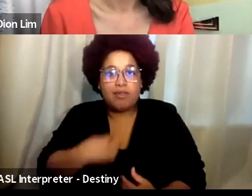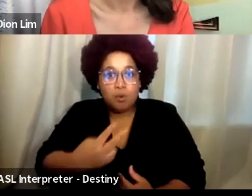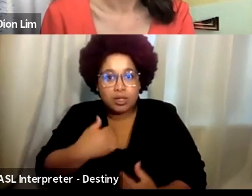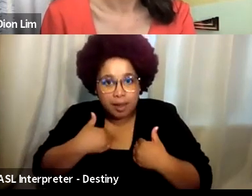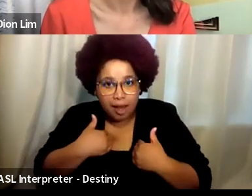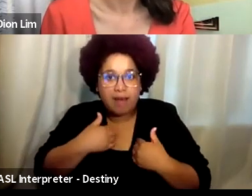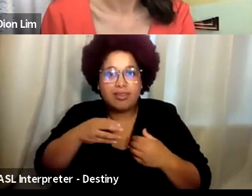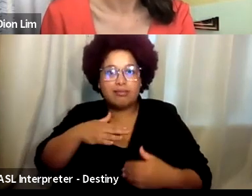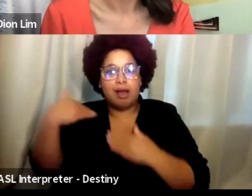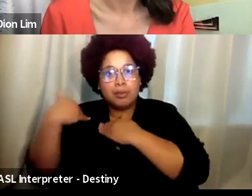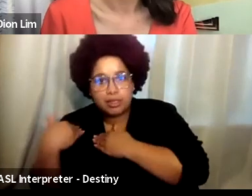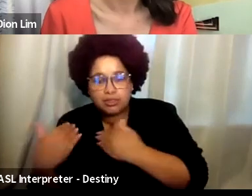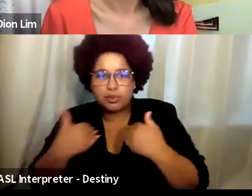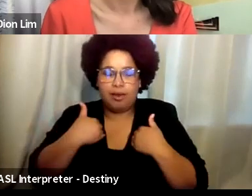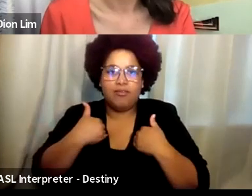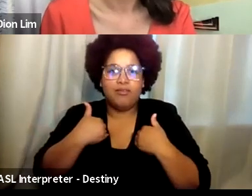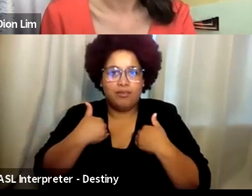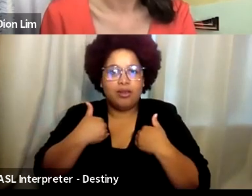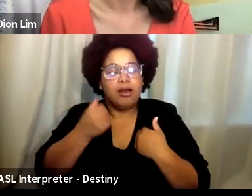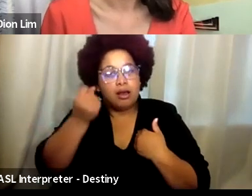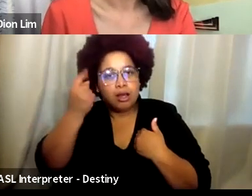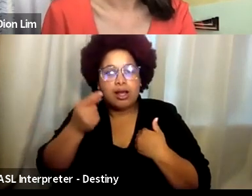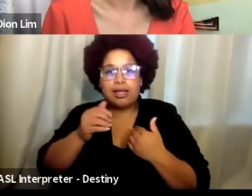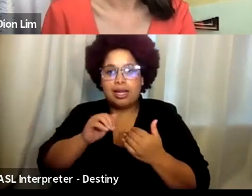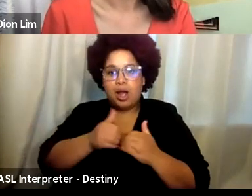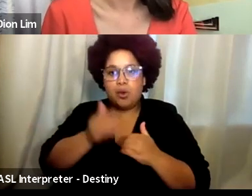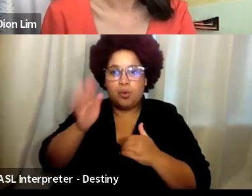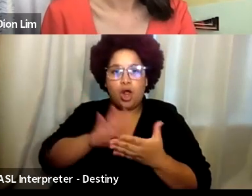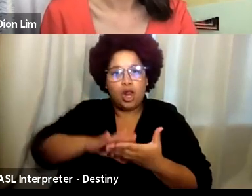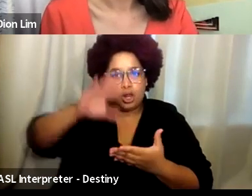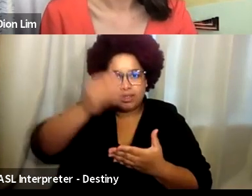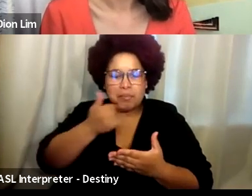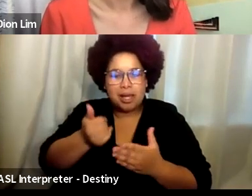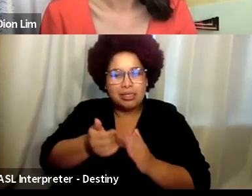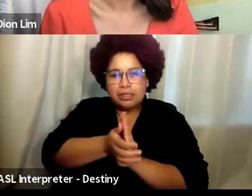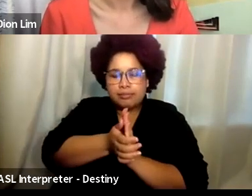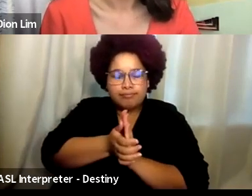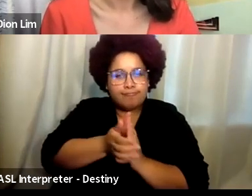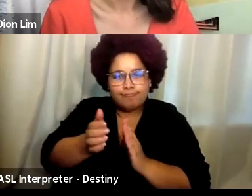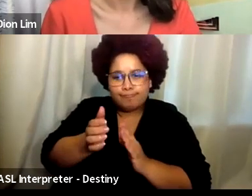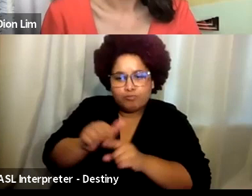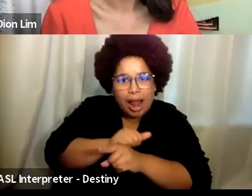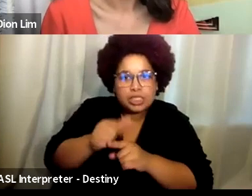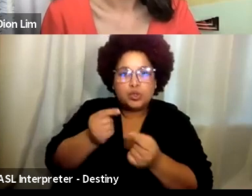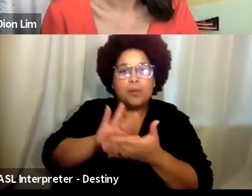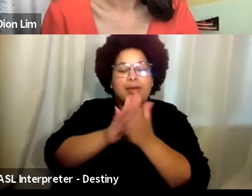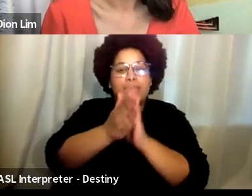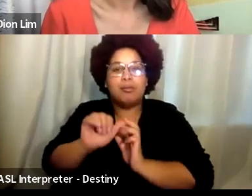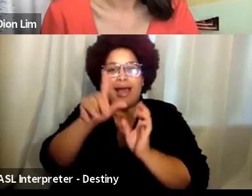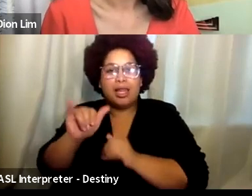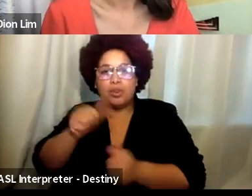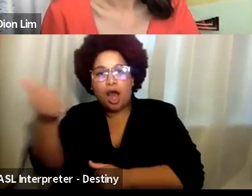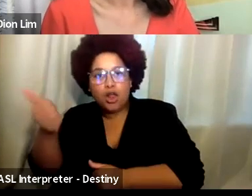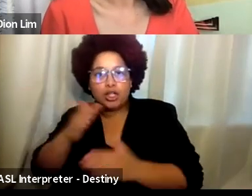might have, the obligation that we might have. And by the way that we'll learn those best practices is by becoming allies with other